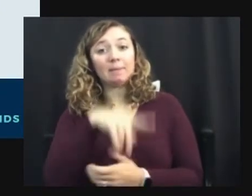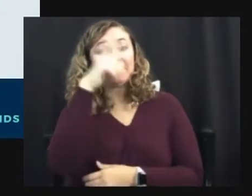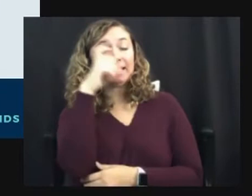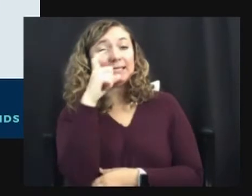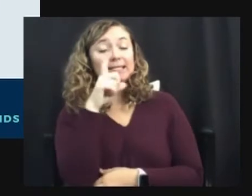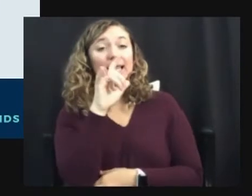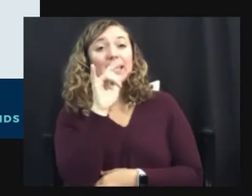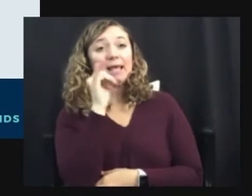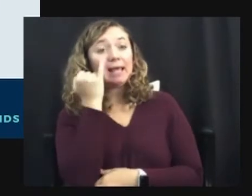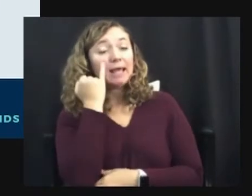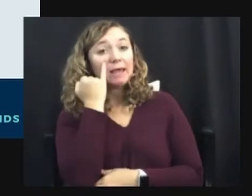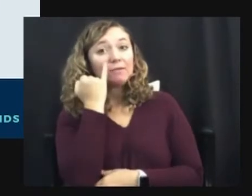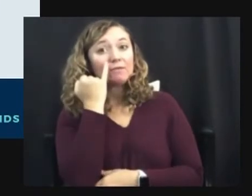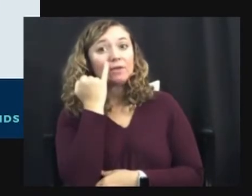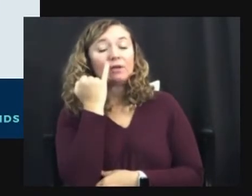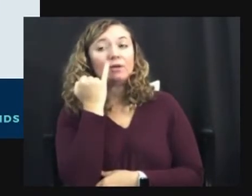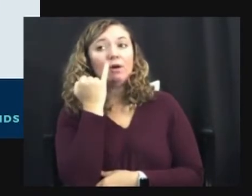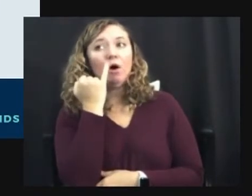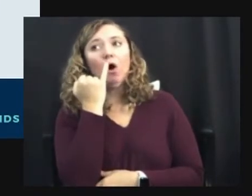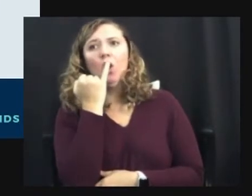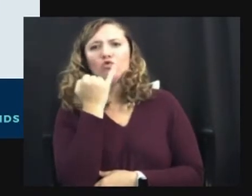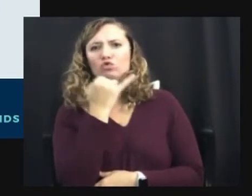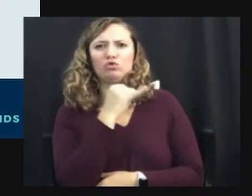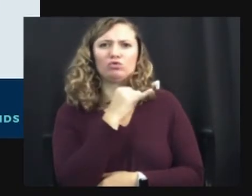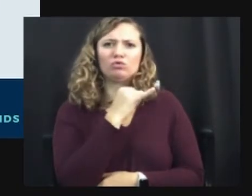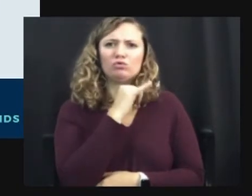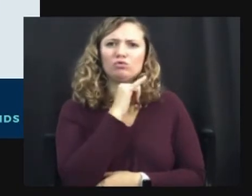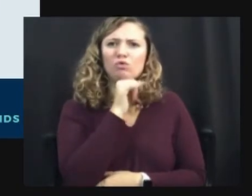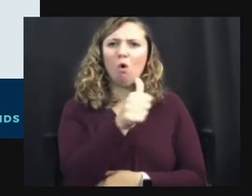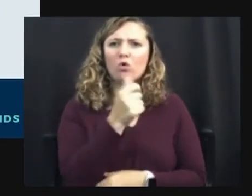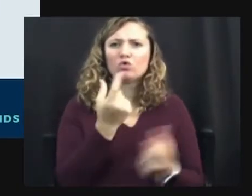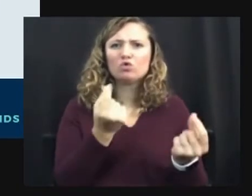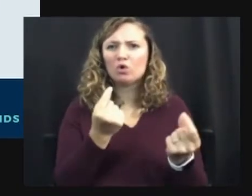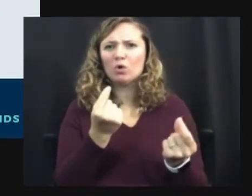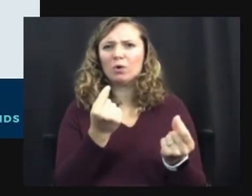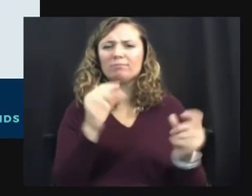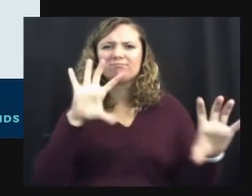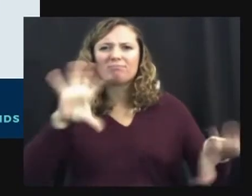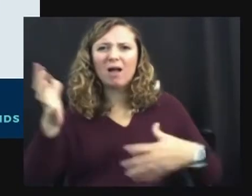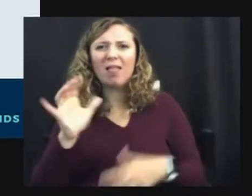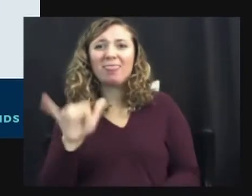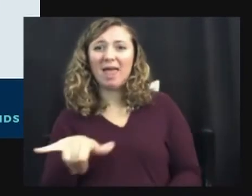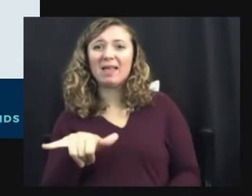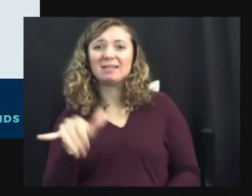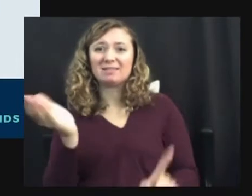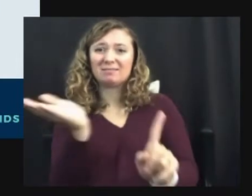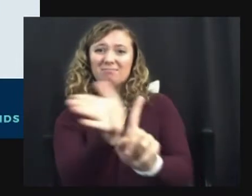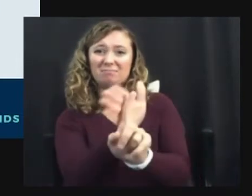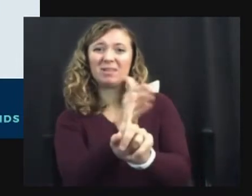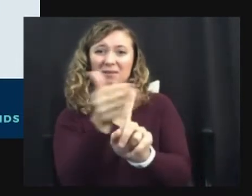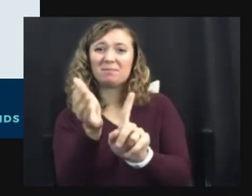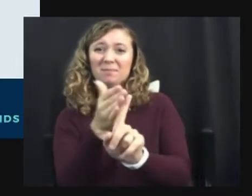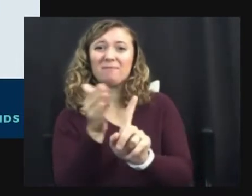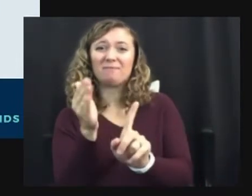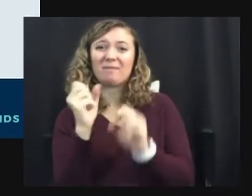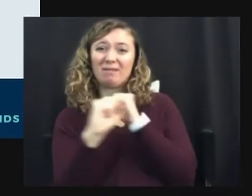Because if you don't, then there will be tragedy. If so, that's manipulative advertising, right?